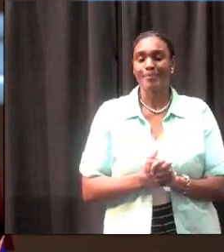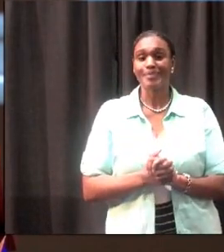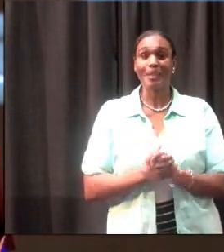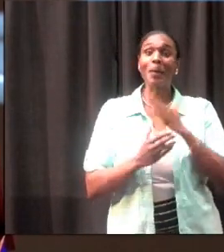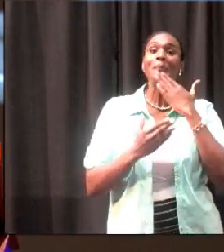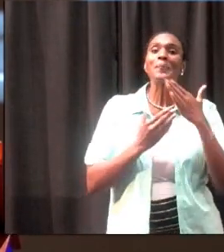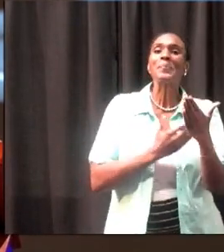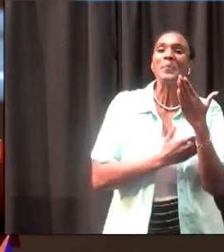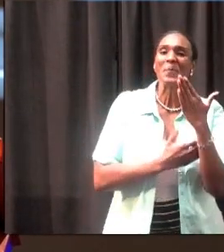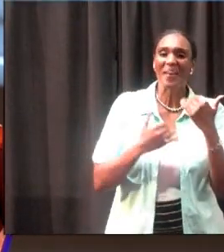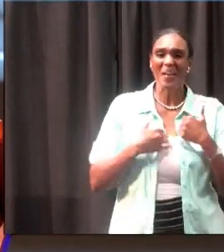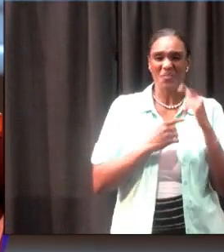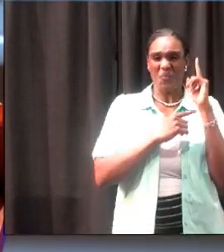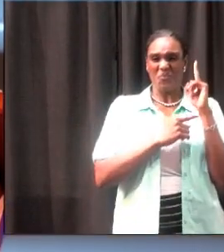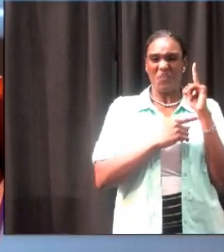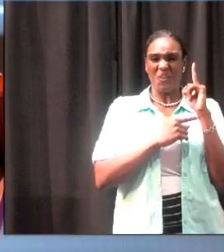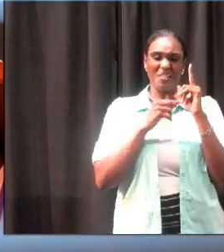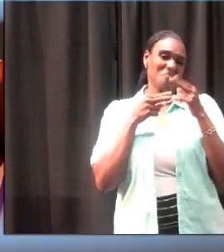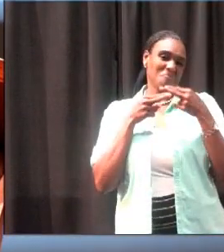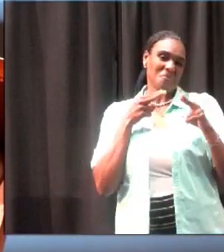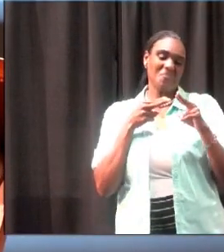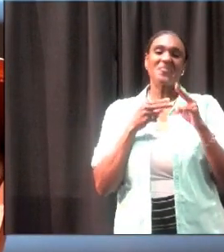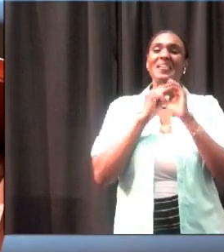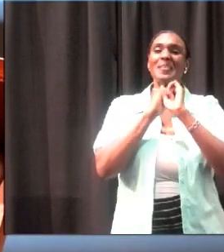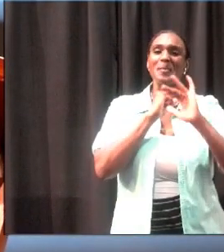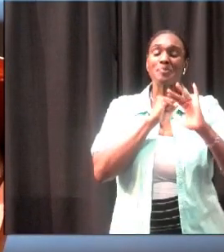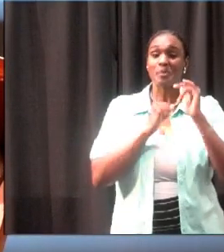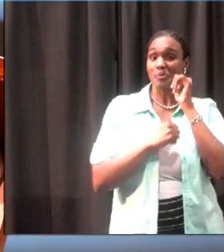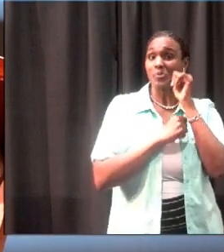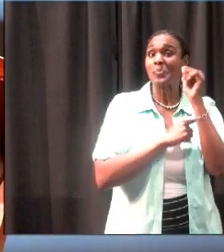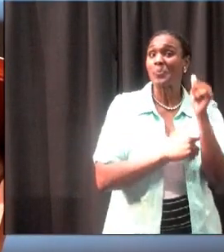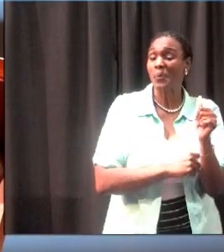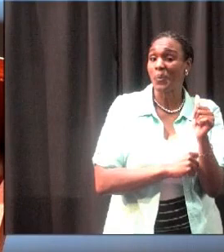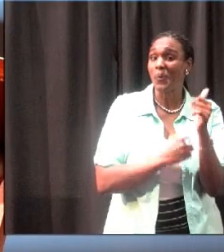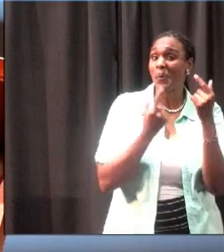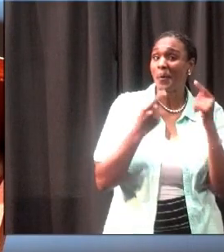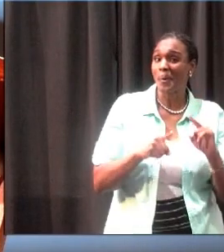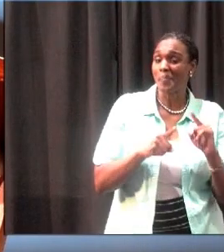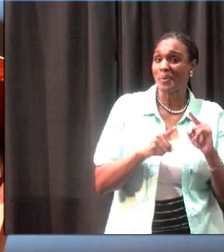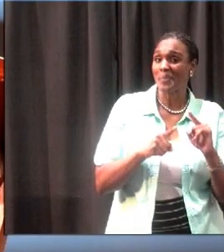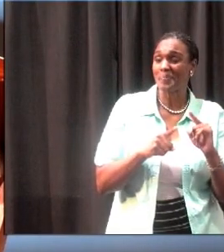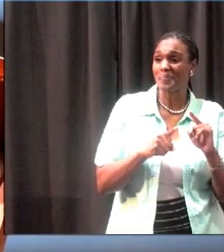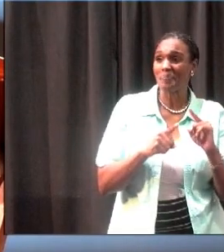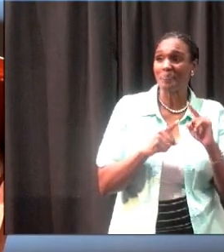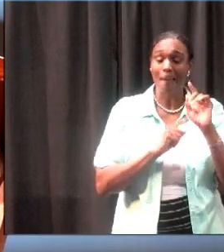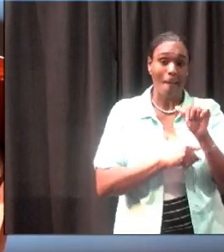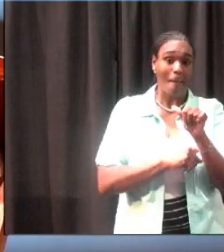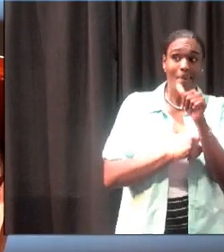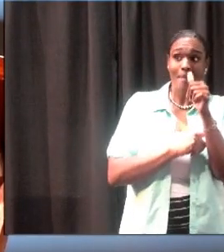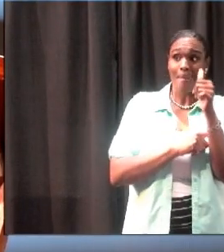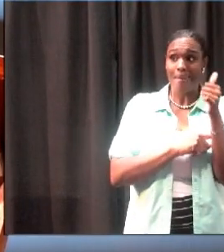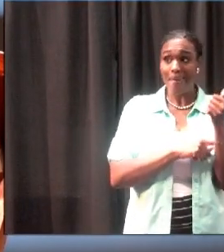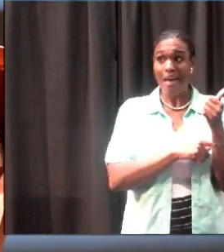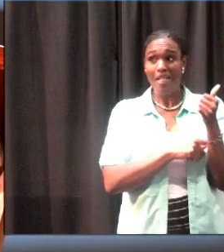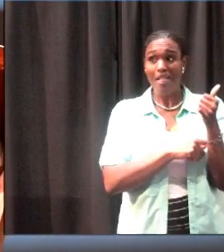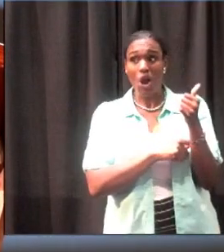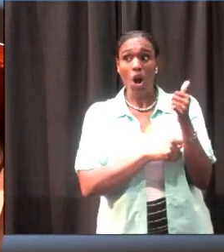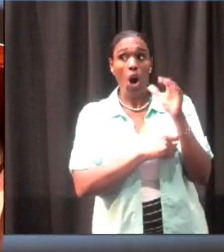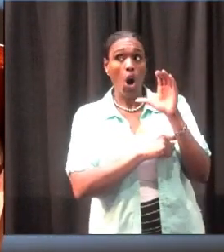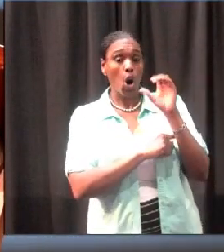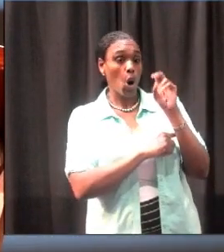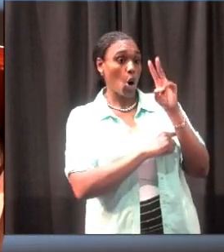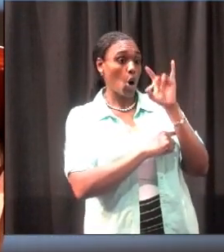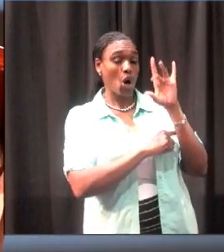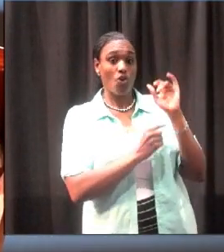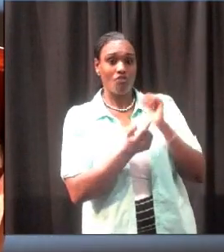Good morning. I have just one brief announcement. On tomorrow, we will host yet another COVID vaccination. This